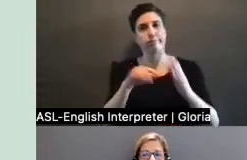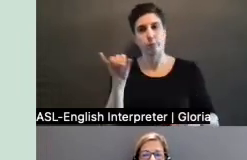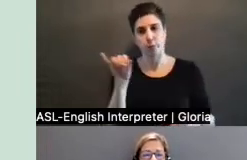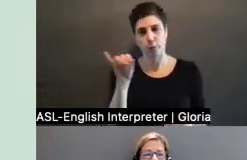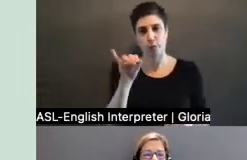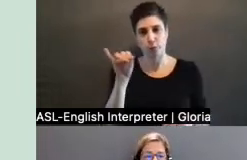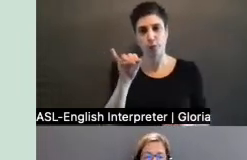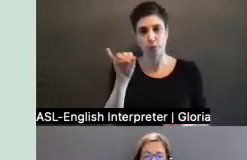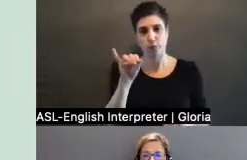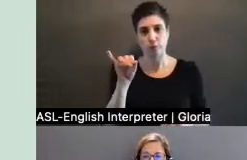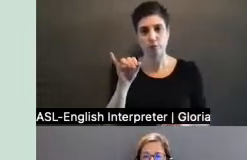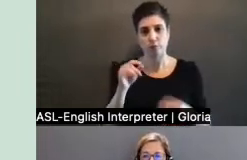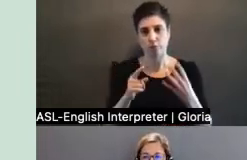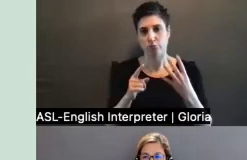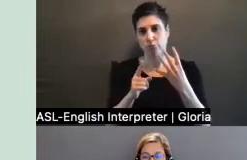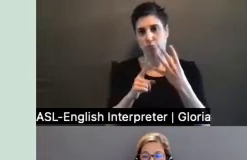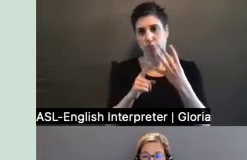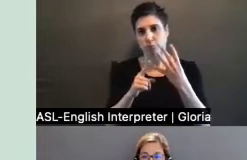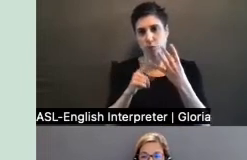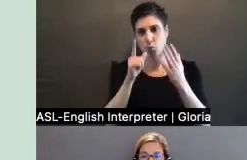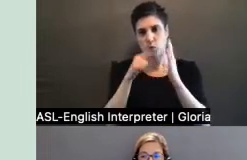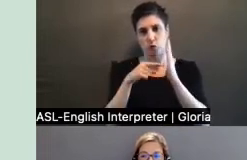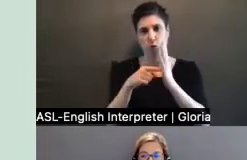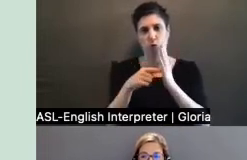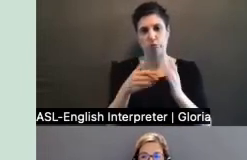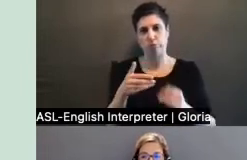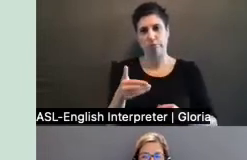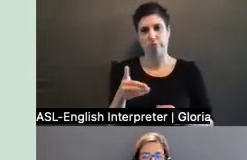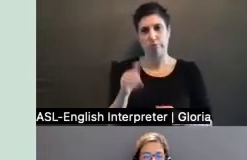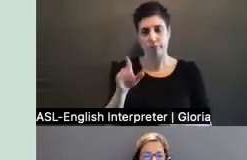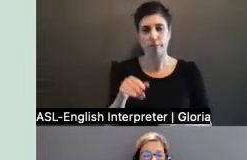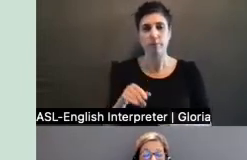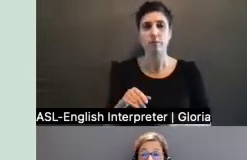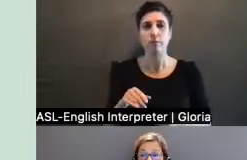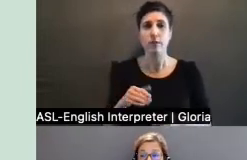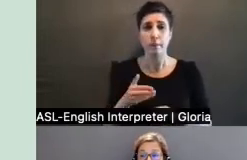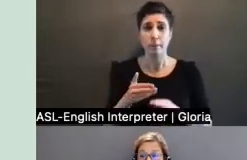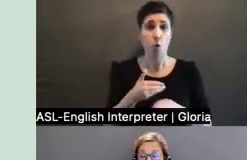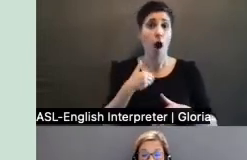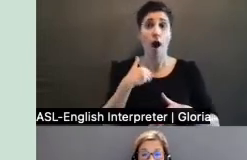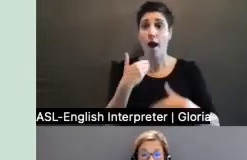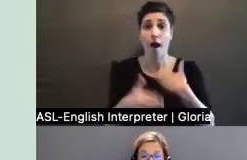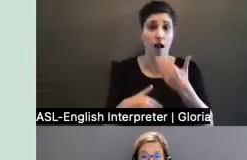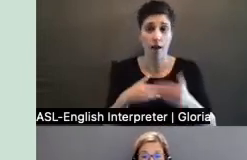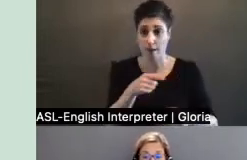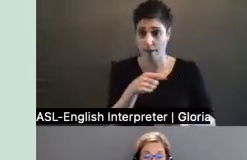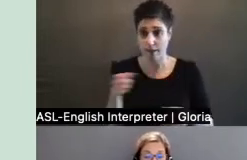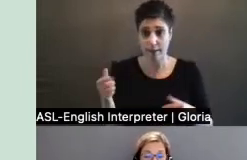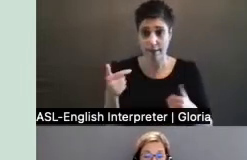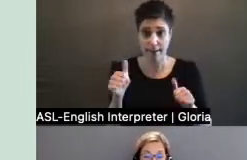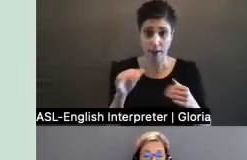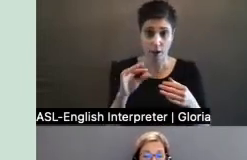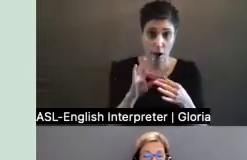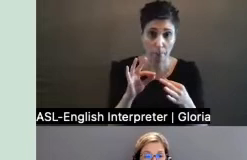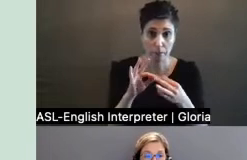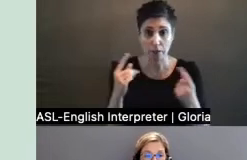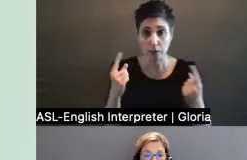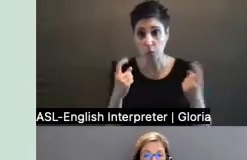different reasons, and I will share that with you shortly. Before I jump in, any questions or any comments before we start?